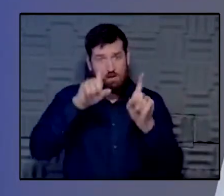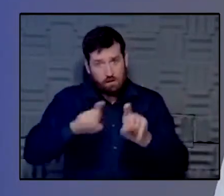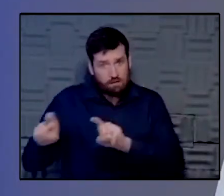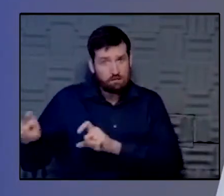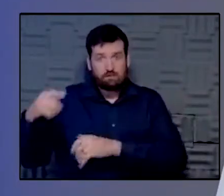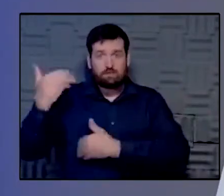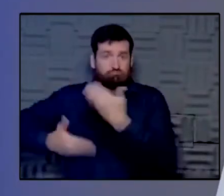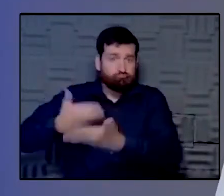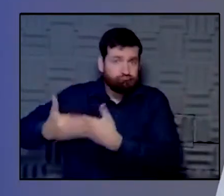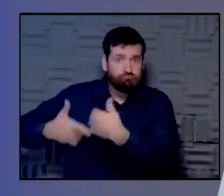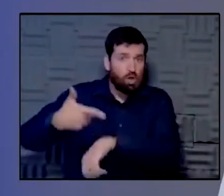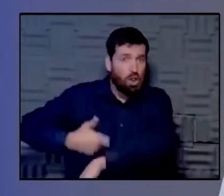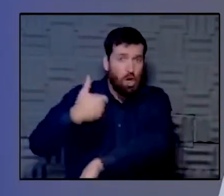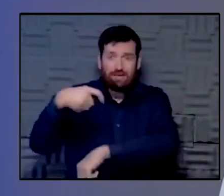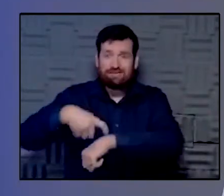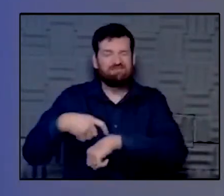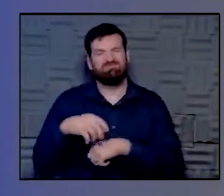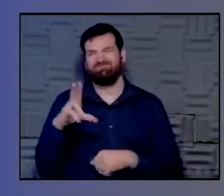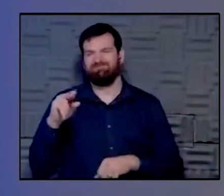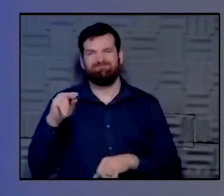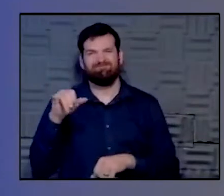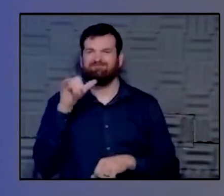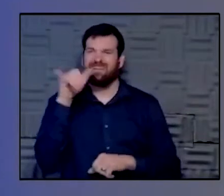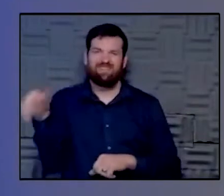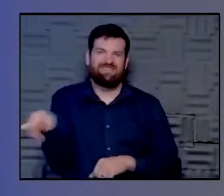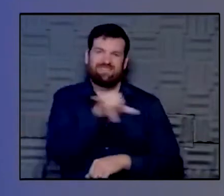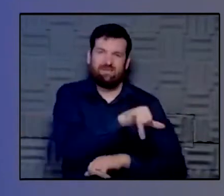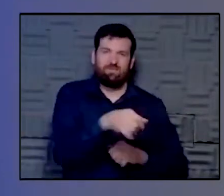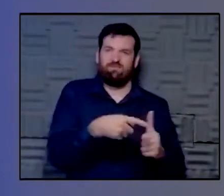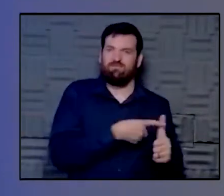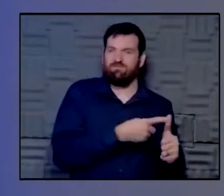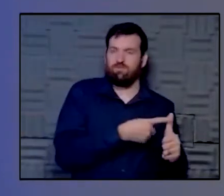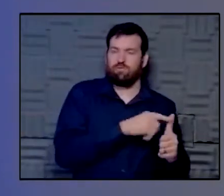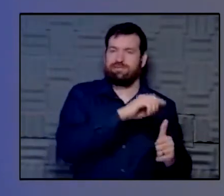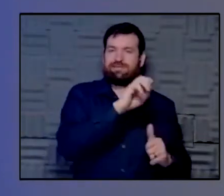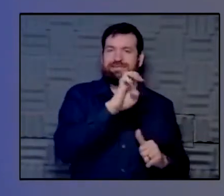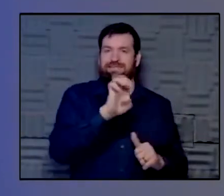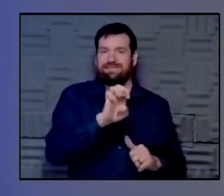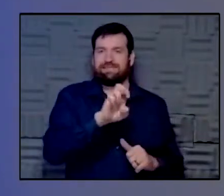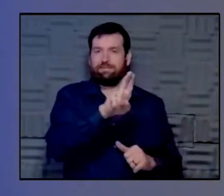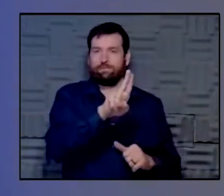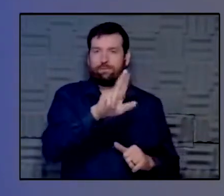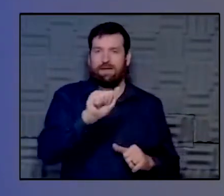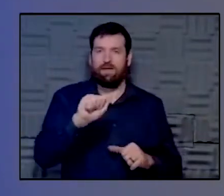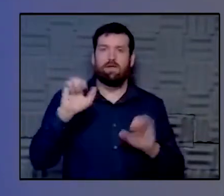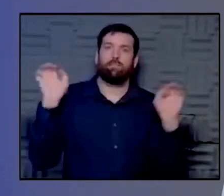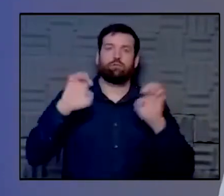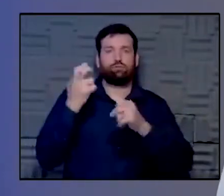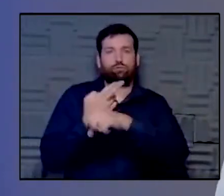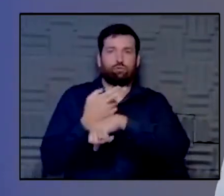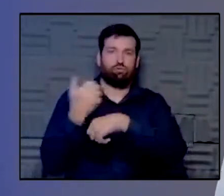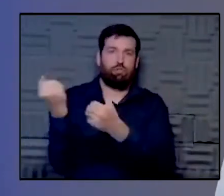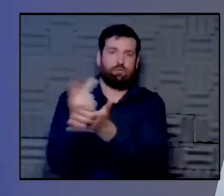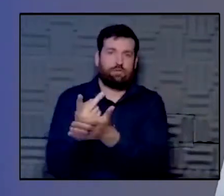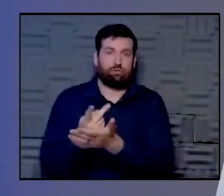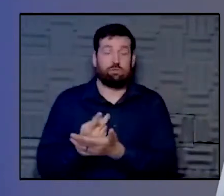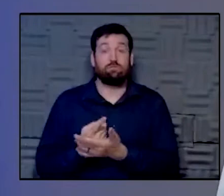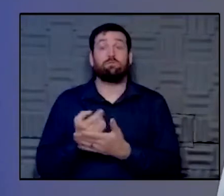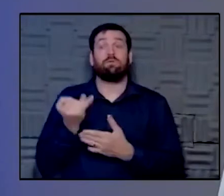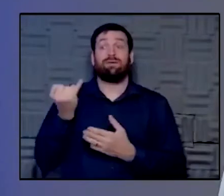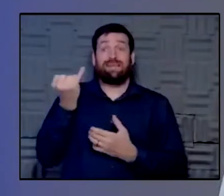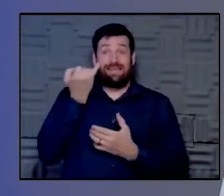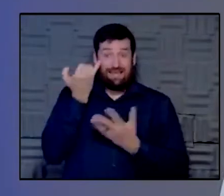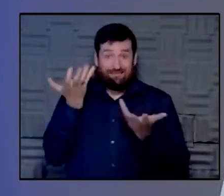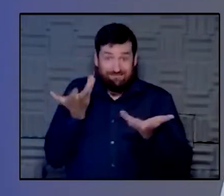and the long testing that the initial emergency use authorizations have gone through. And once and if it